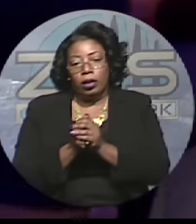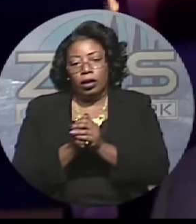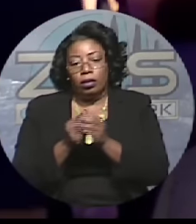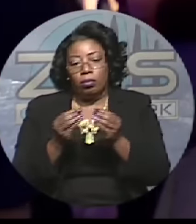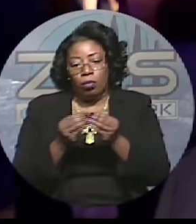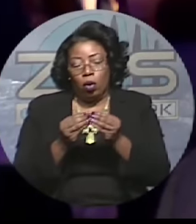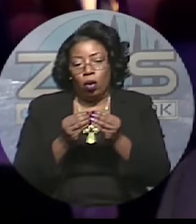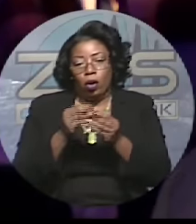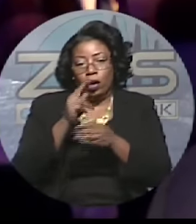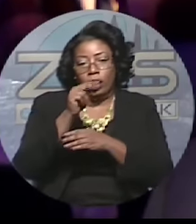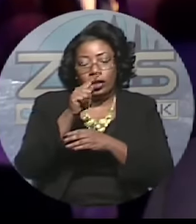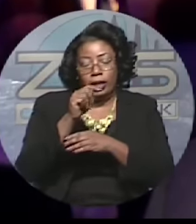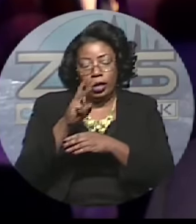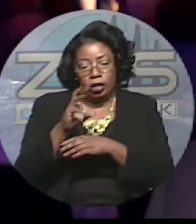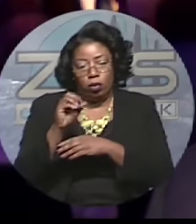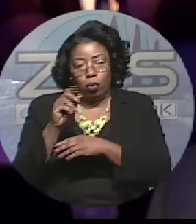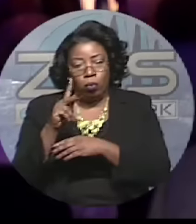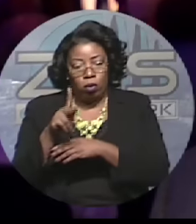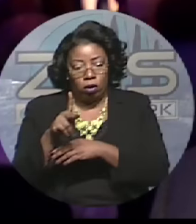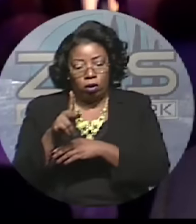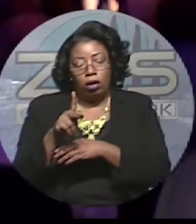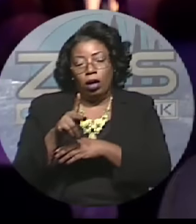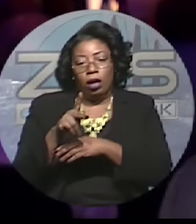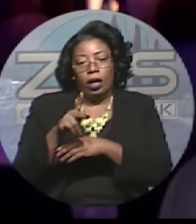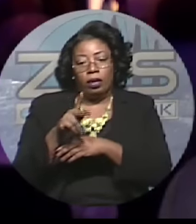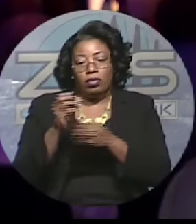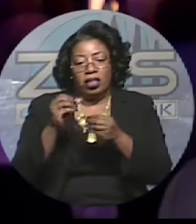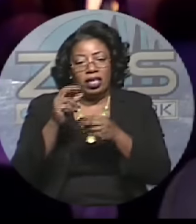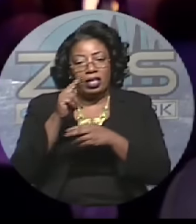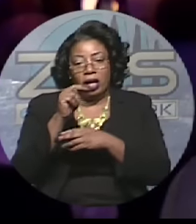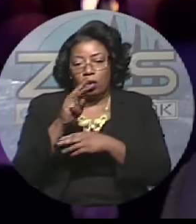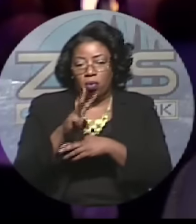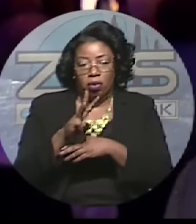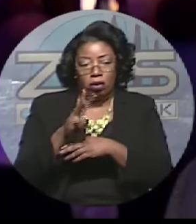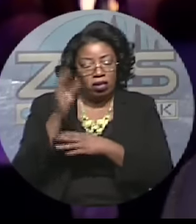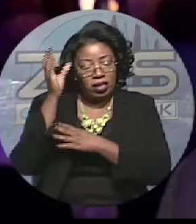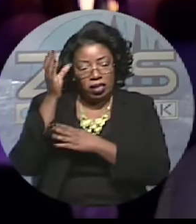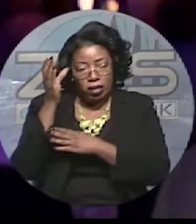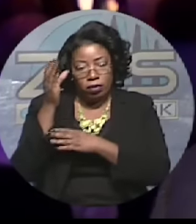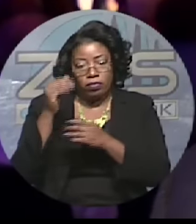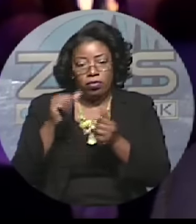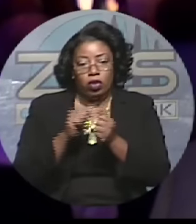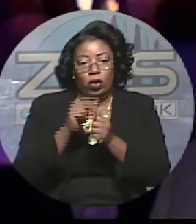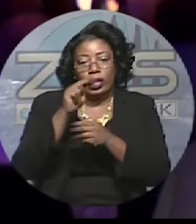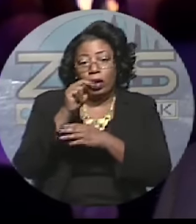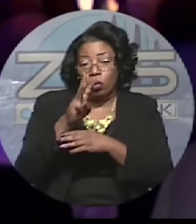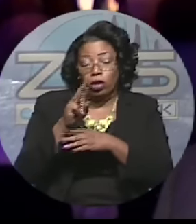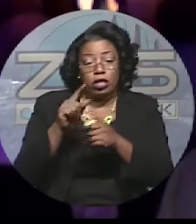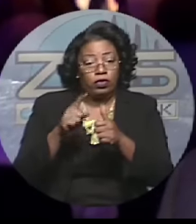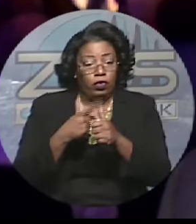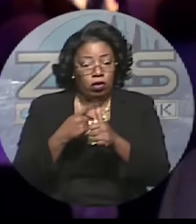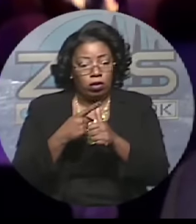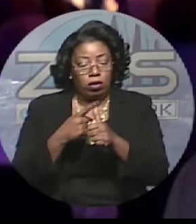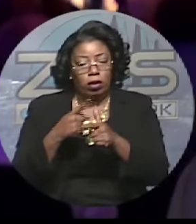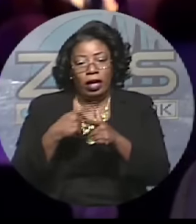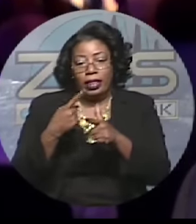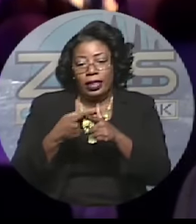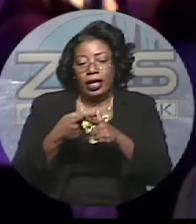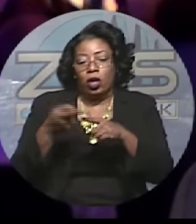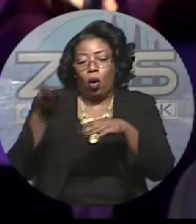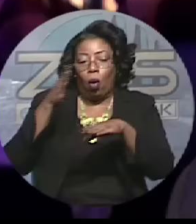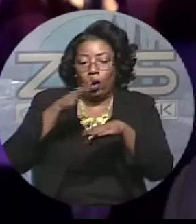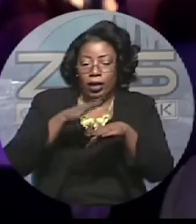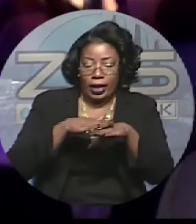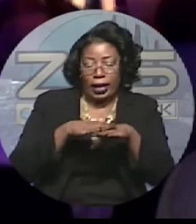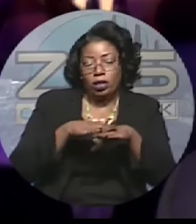which means that when we put things on top of it, the network is no longer a consideration. So the network is first. Then on top of the network, we're able to